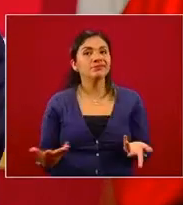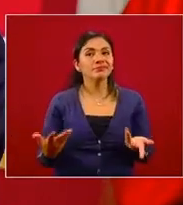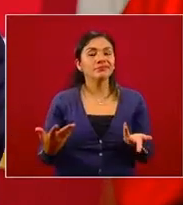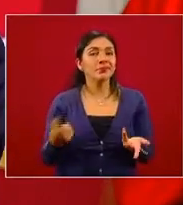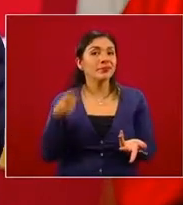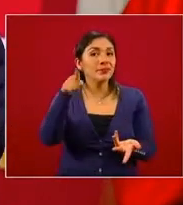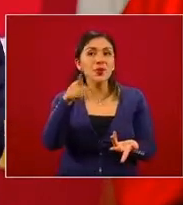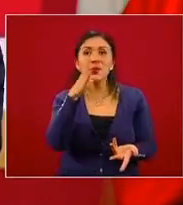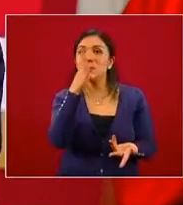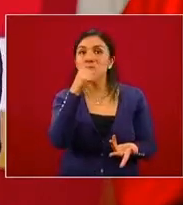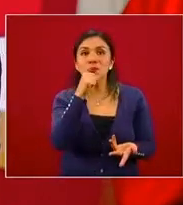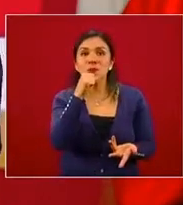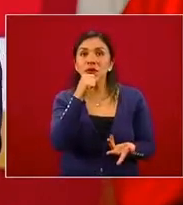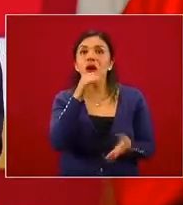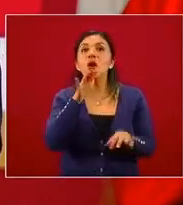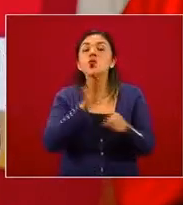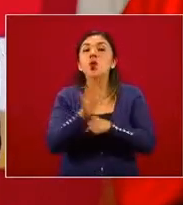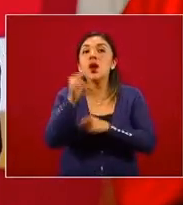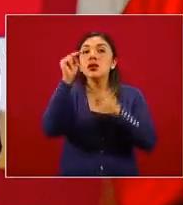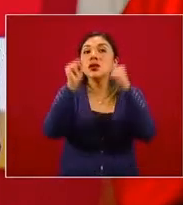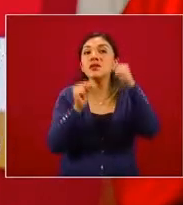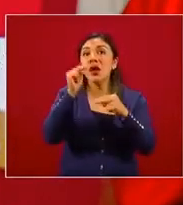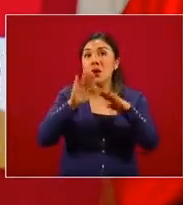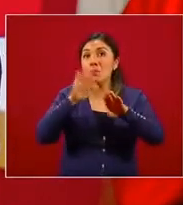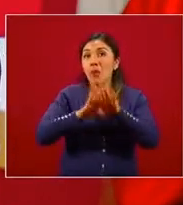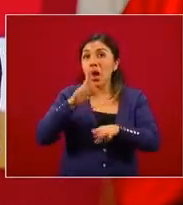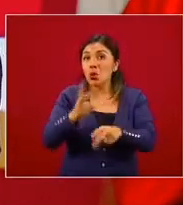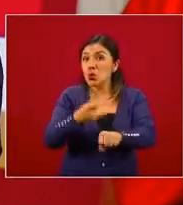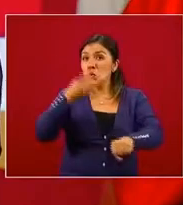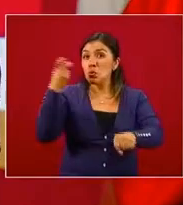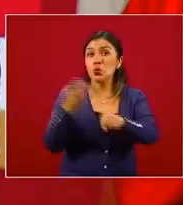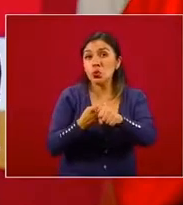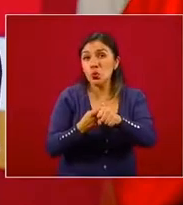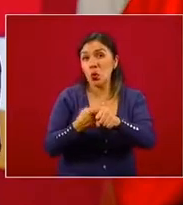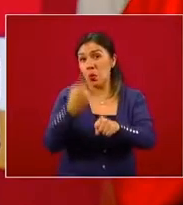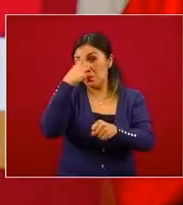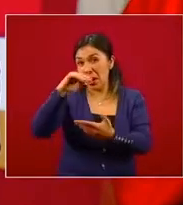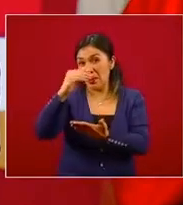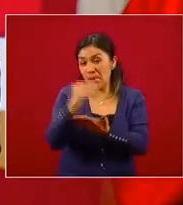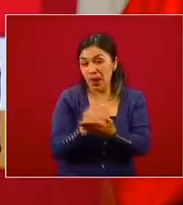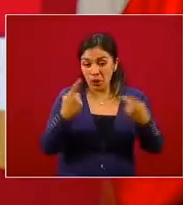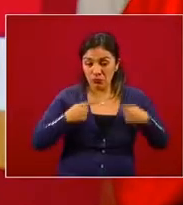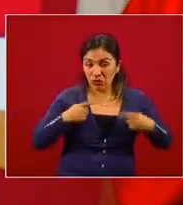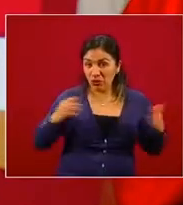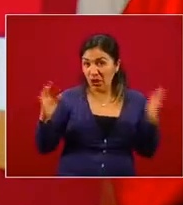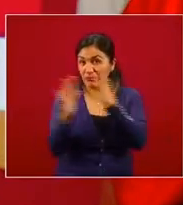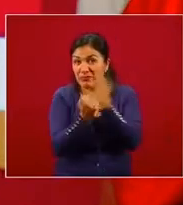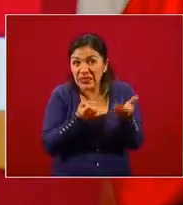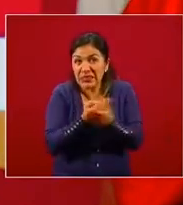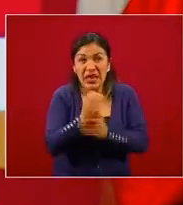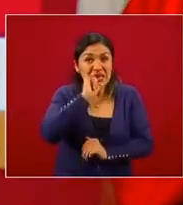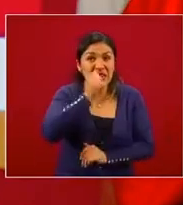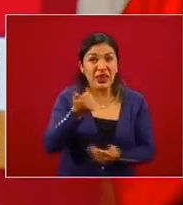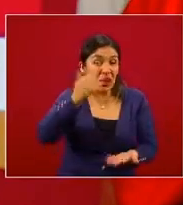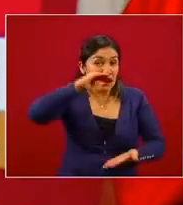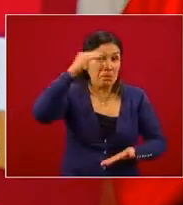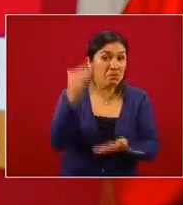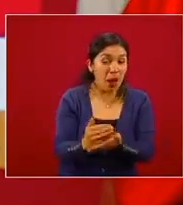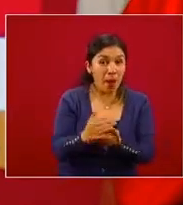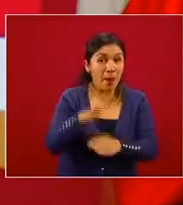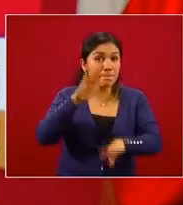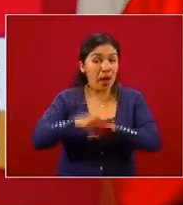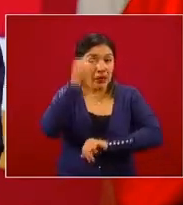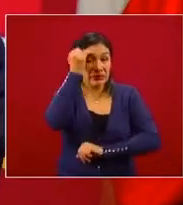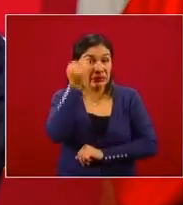just starting to get up on that pandemic curve and who are intensely reducing